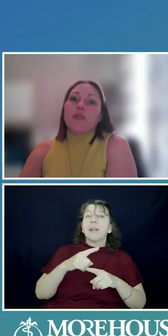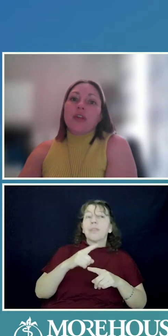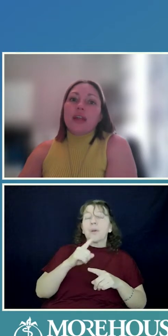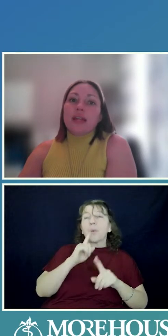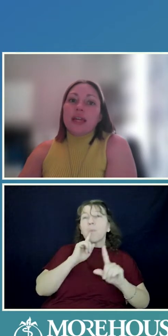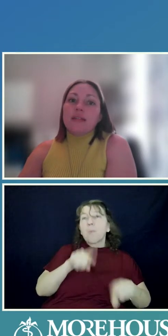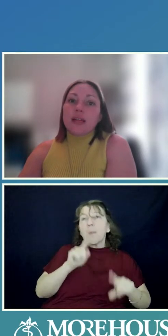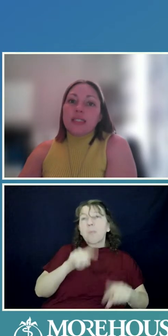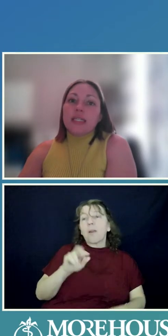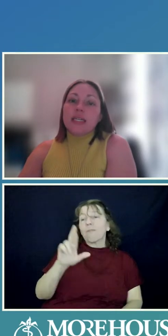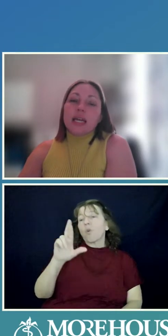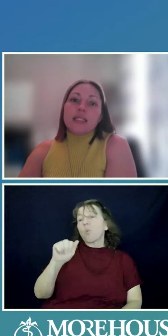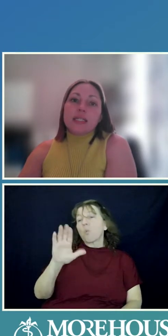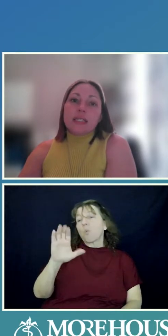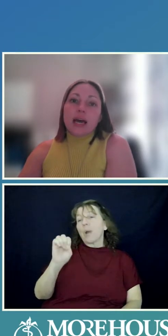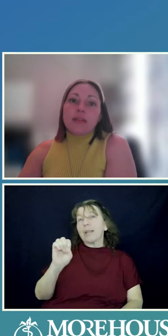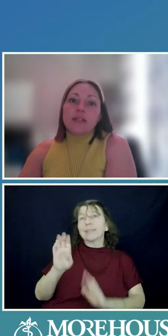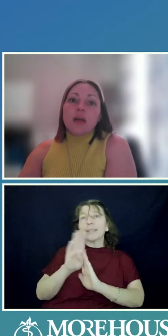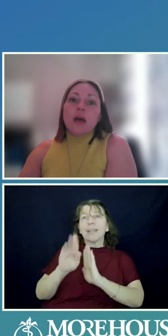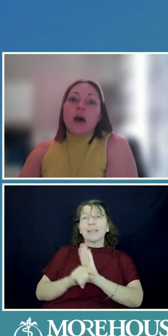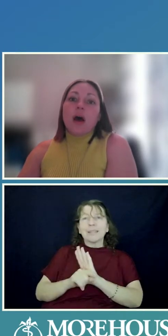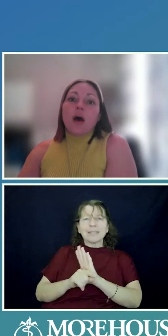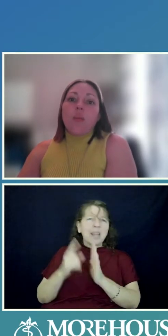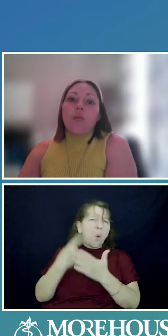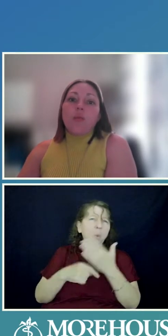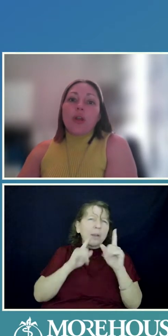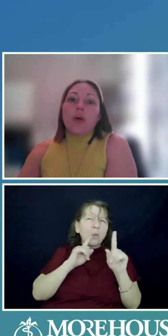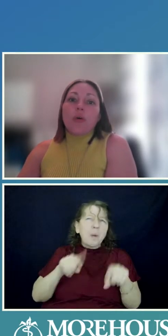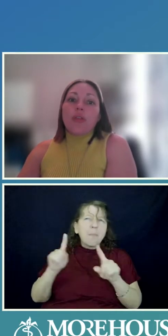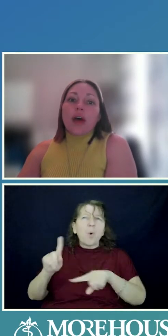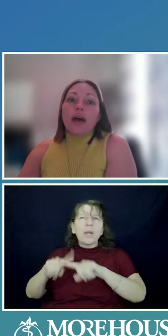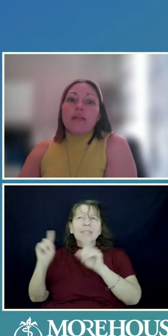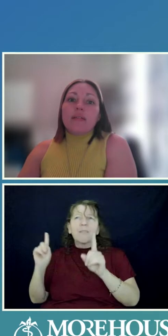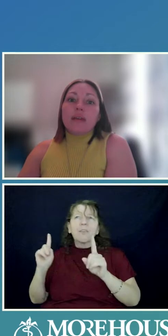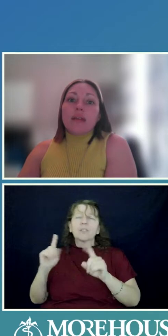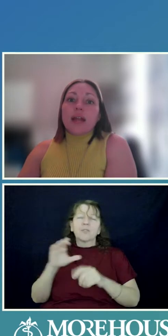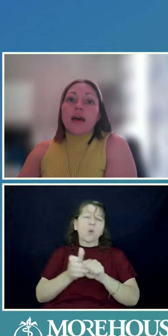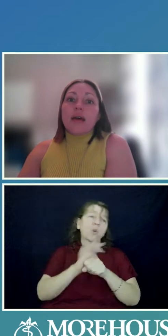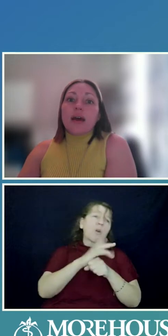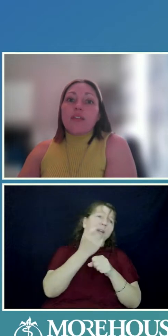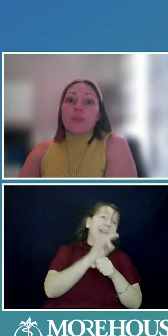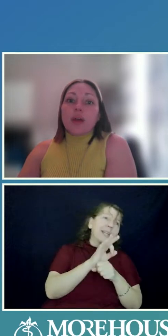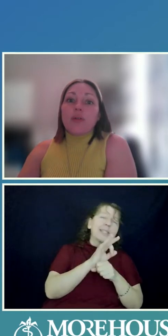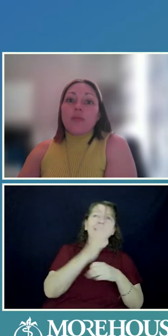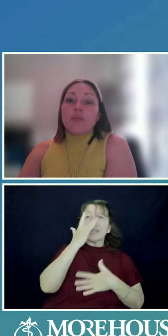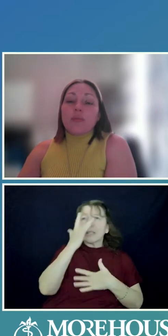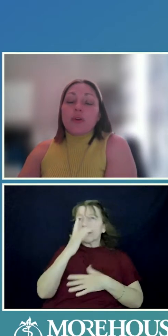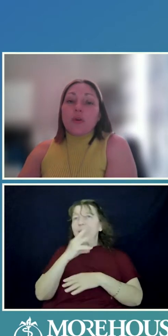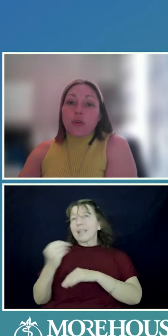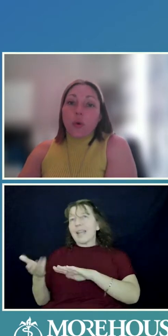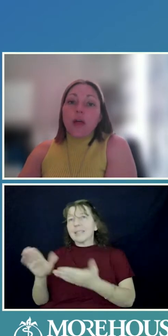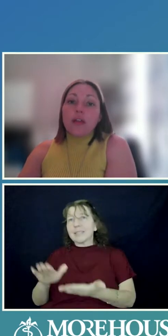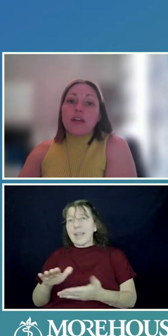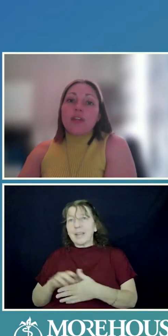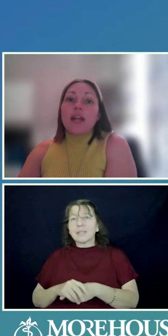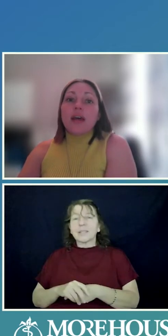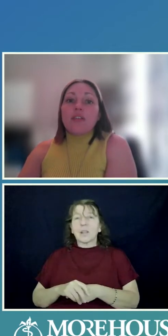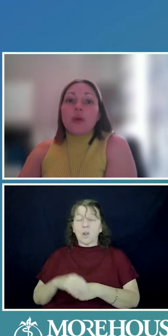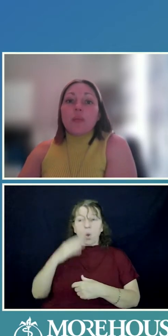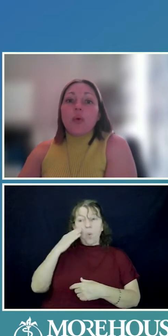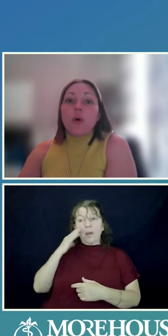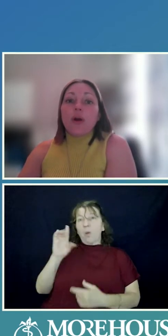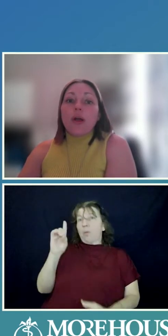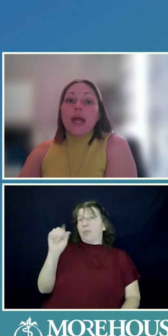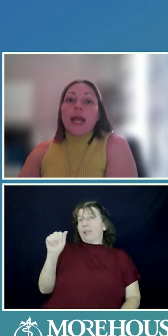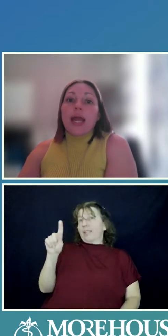for COVID-19 cases and deaths. We know that the data has been, the quality of the data has